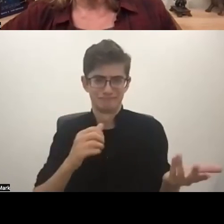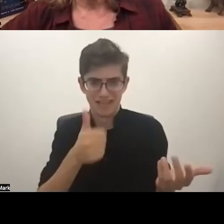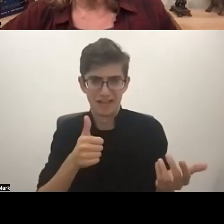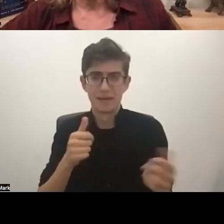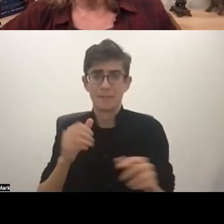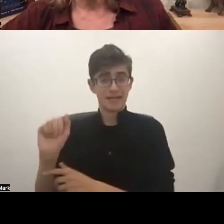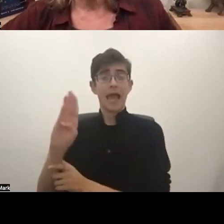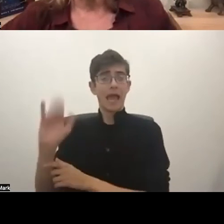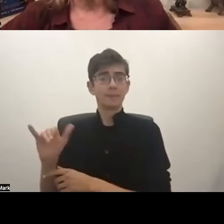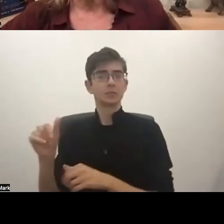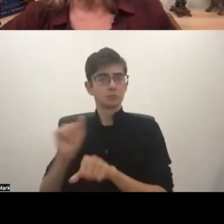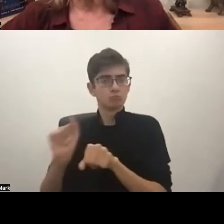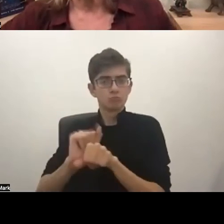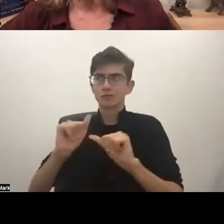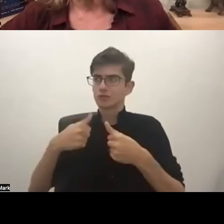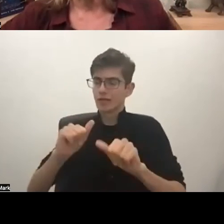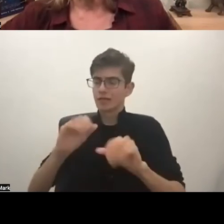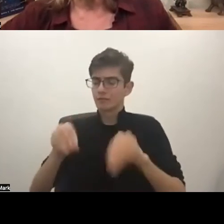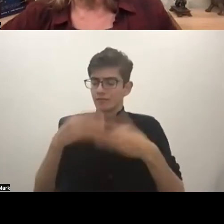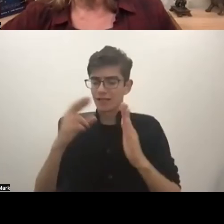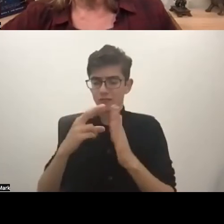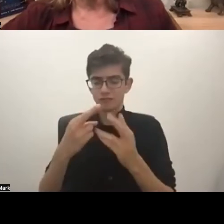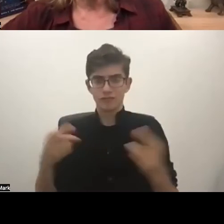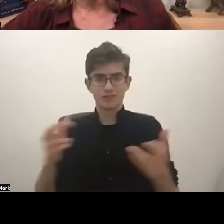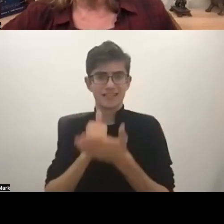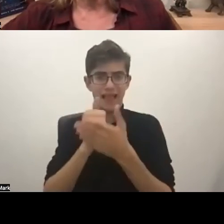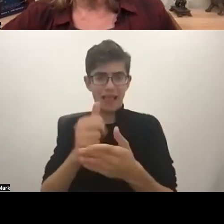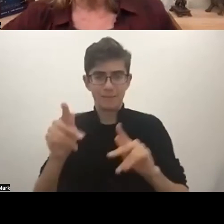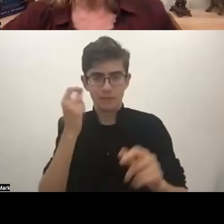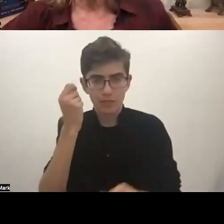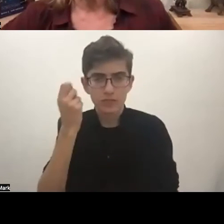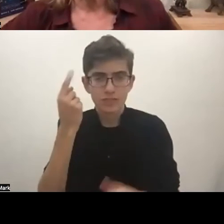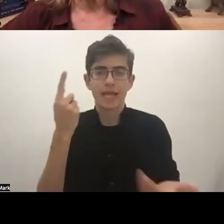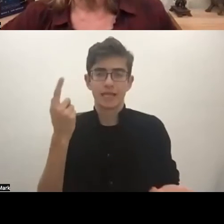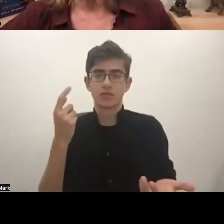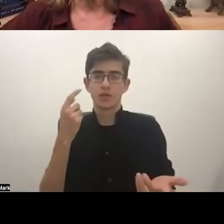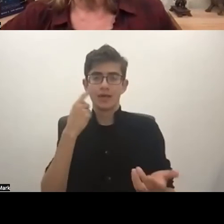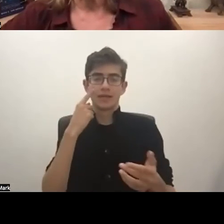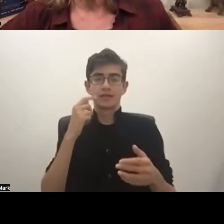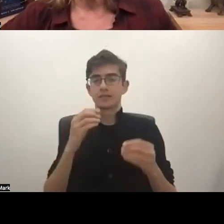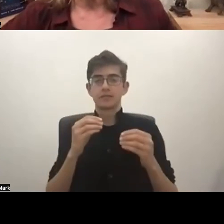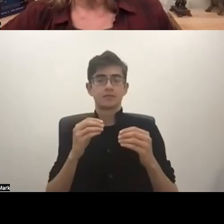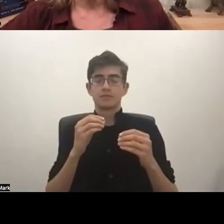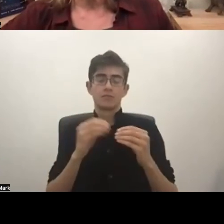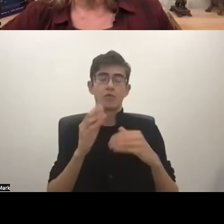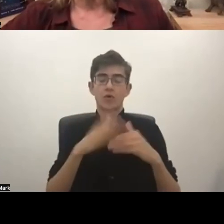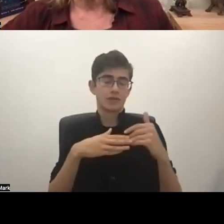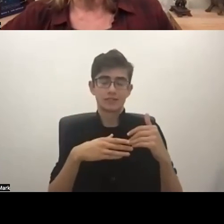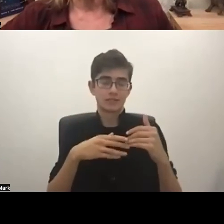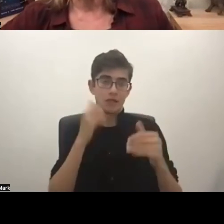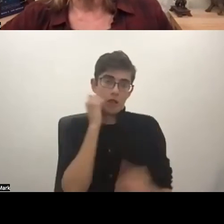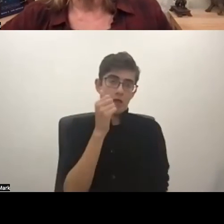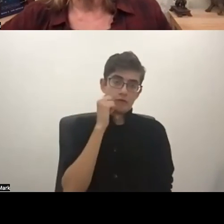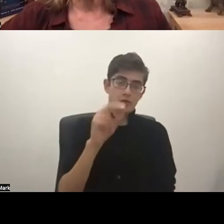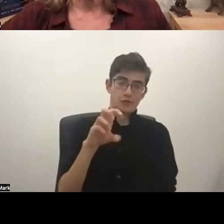them a resource that transcends, as I think adroitly put, the everyday like news cycles, and giving them